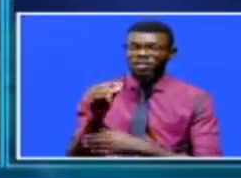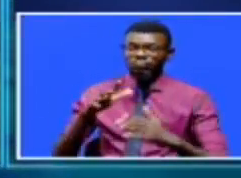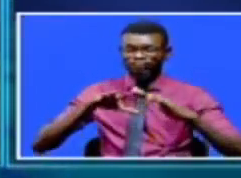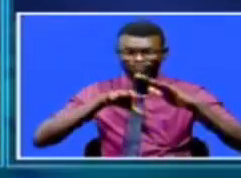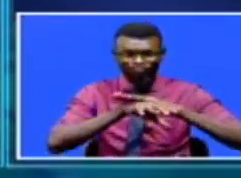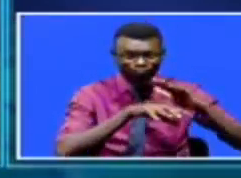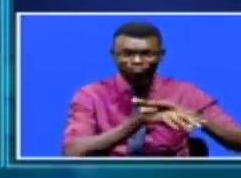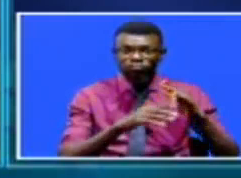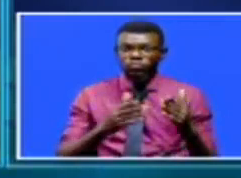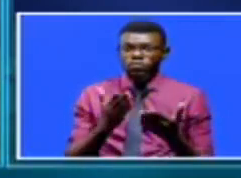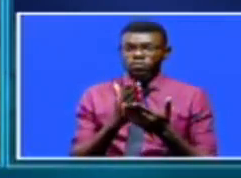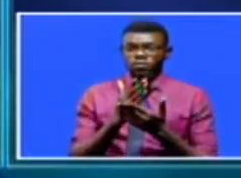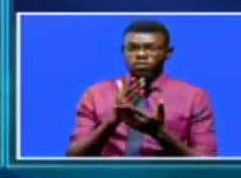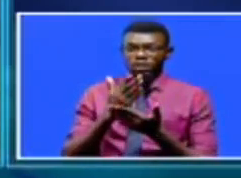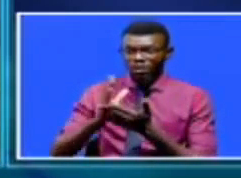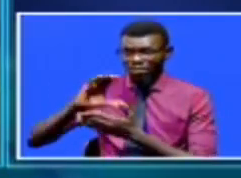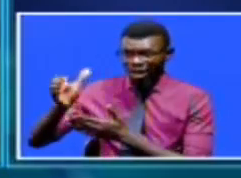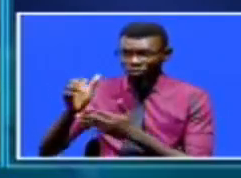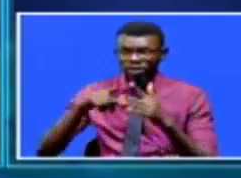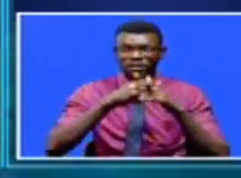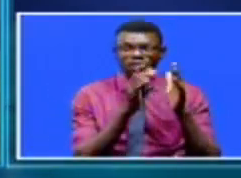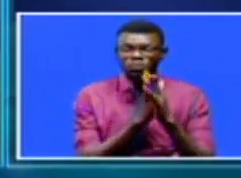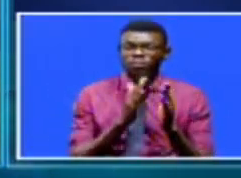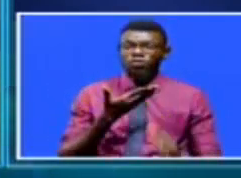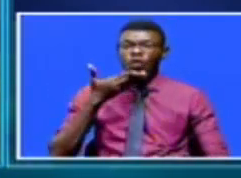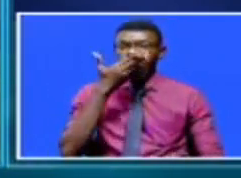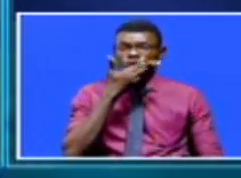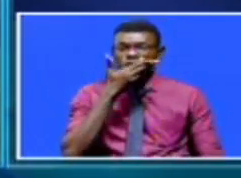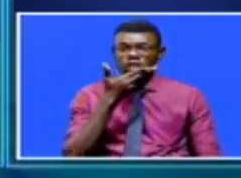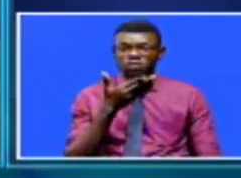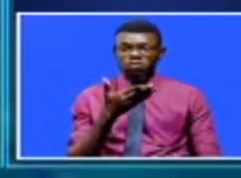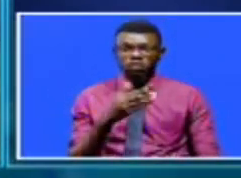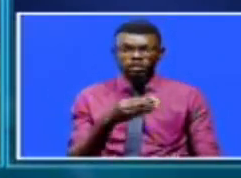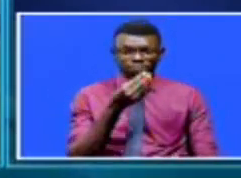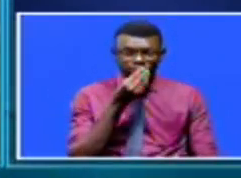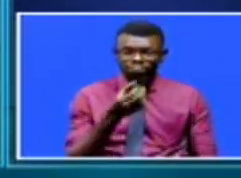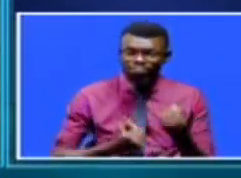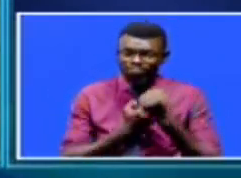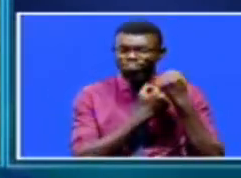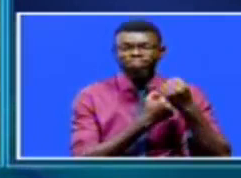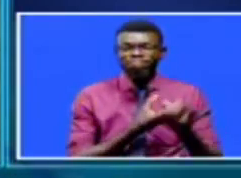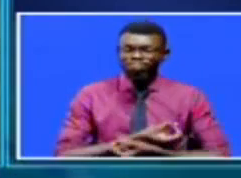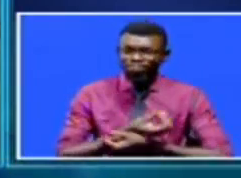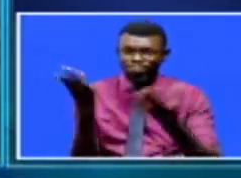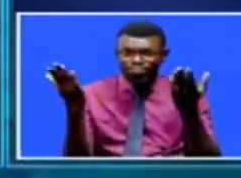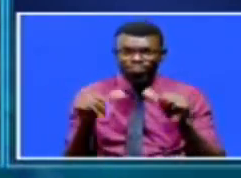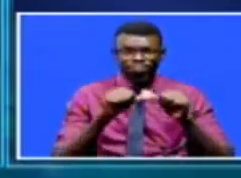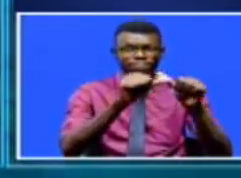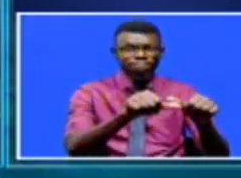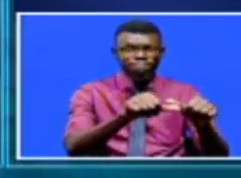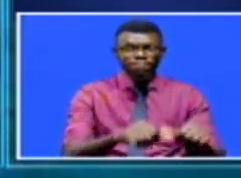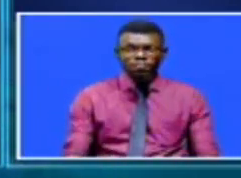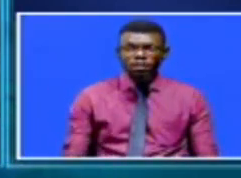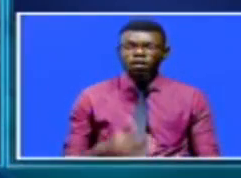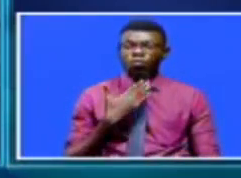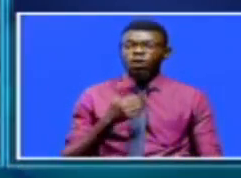start with, apart from the oil, and we will be escalating these support as the situation escalates. So